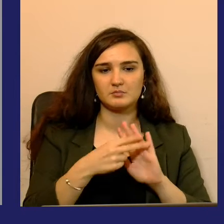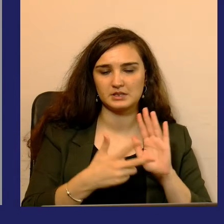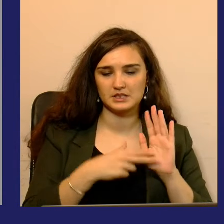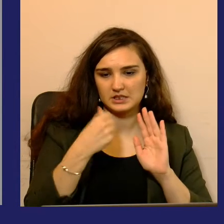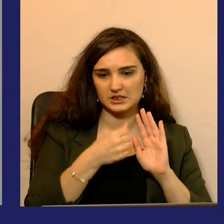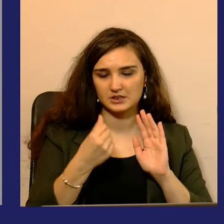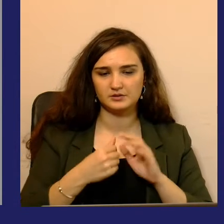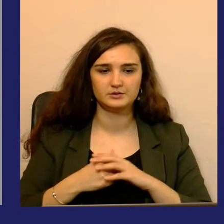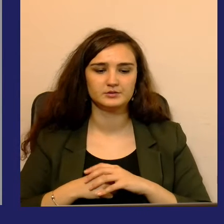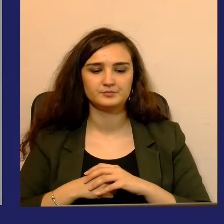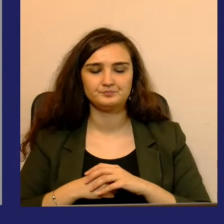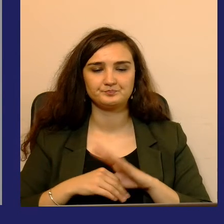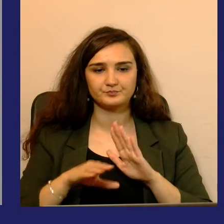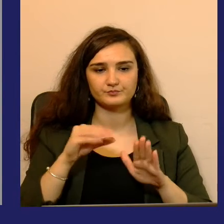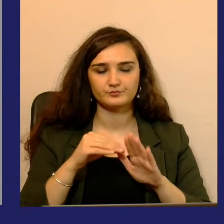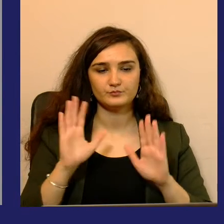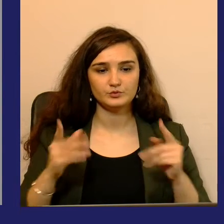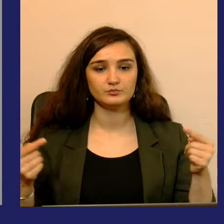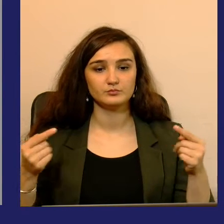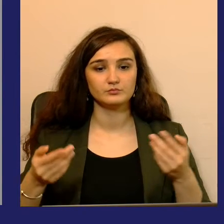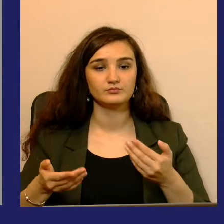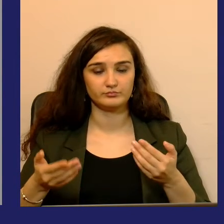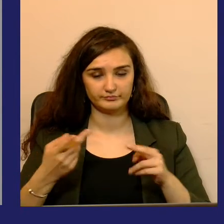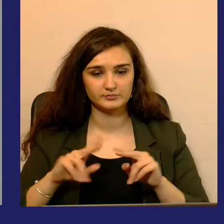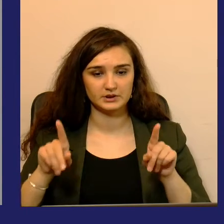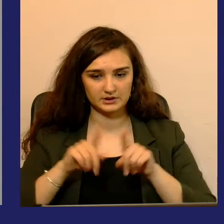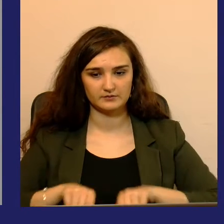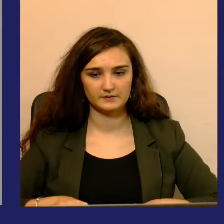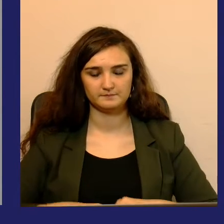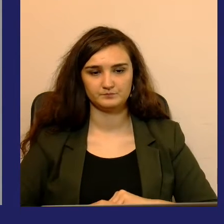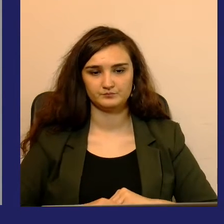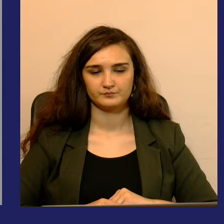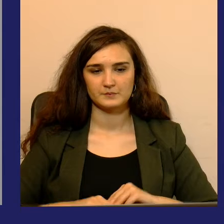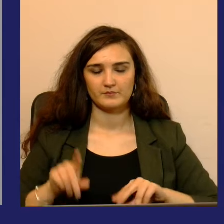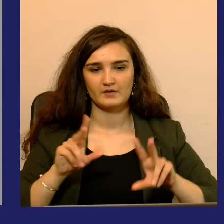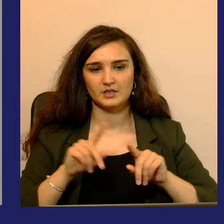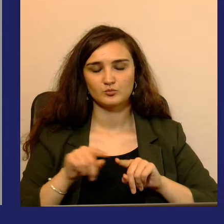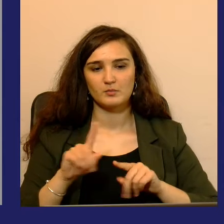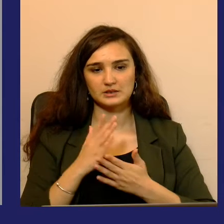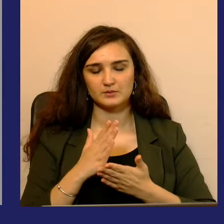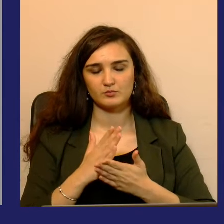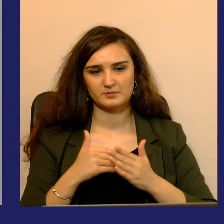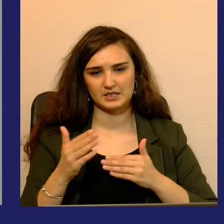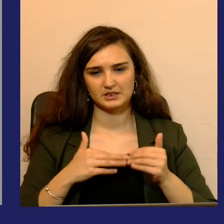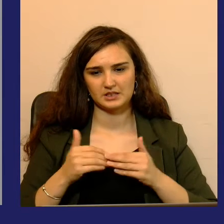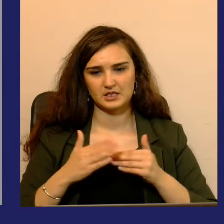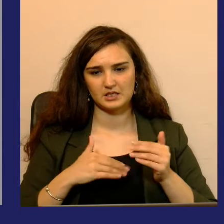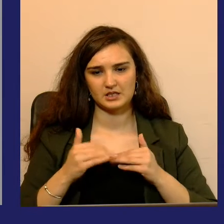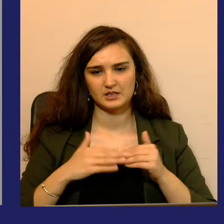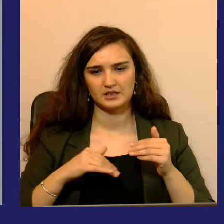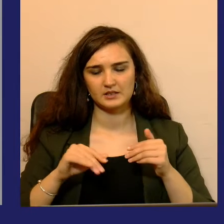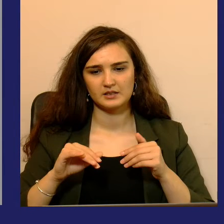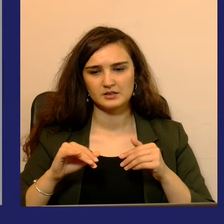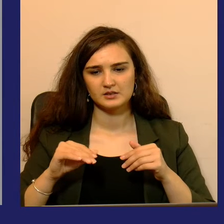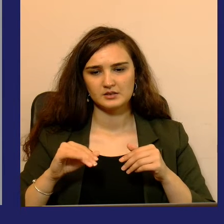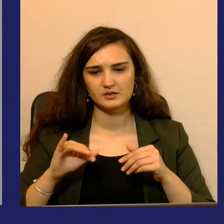well as well-established practice of increasing social and infrastructure expenditures ahead of every